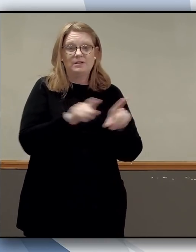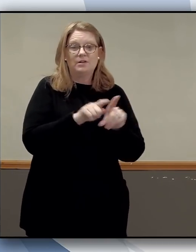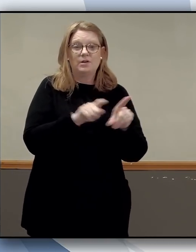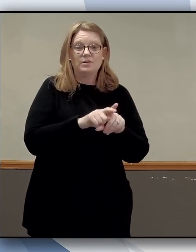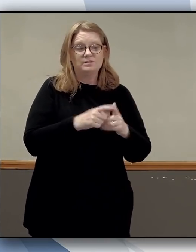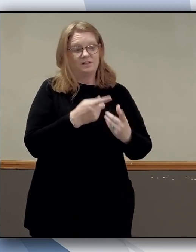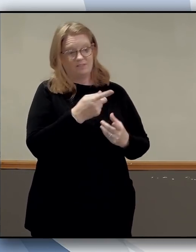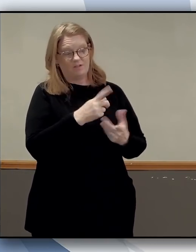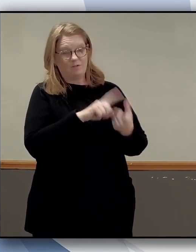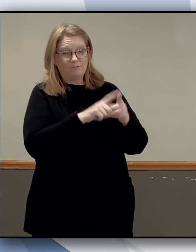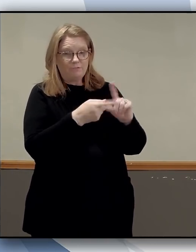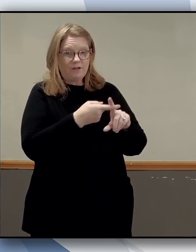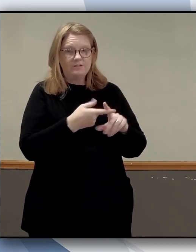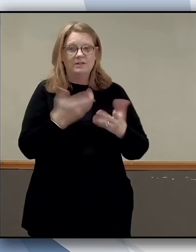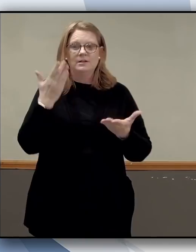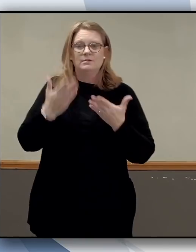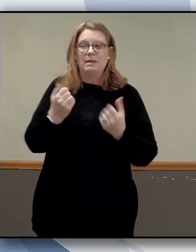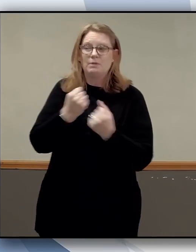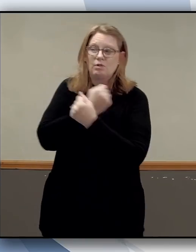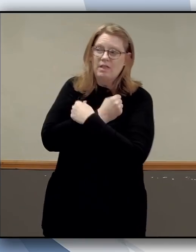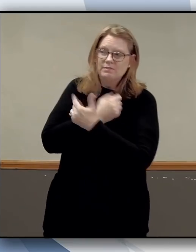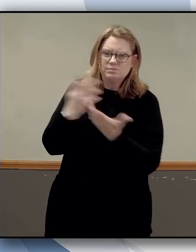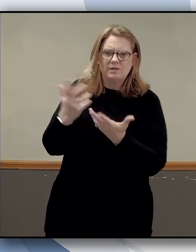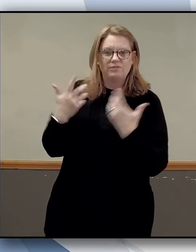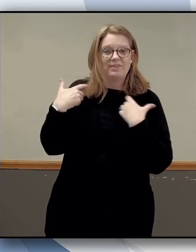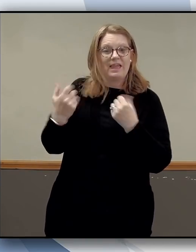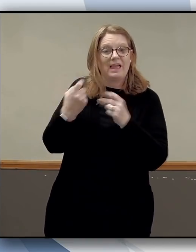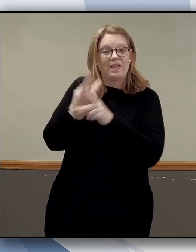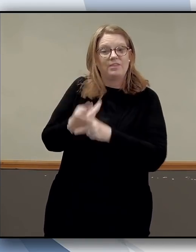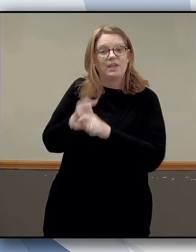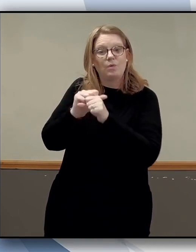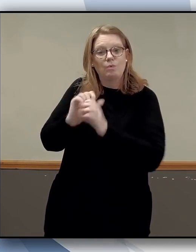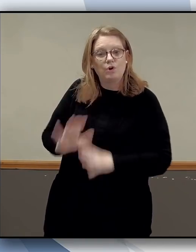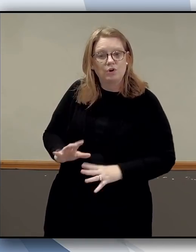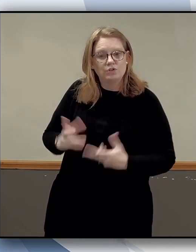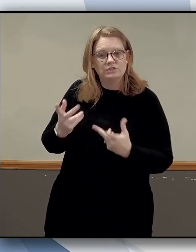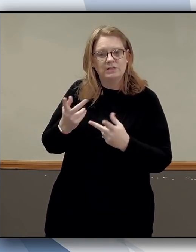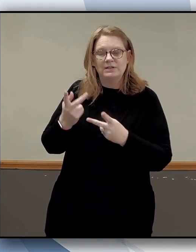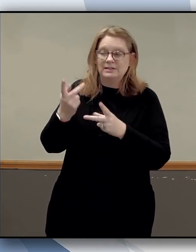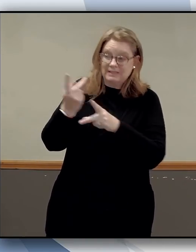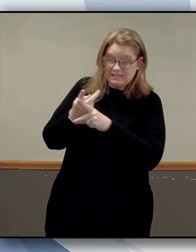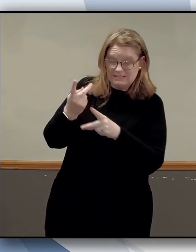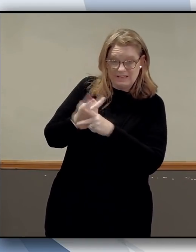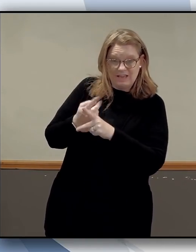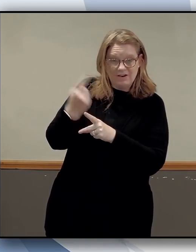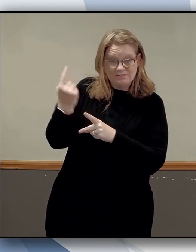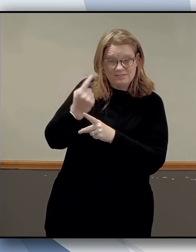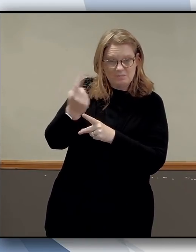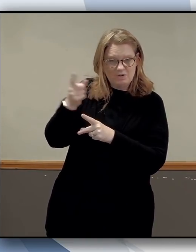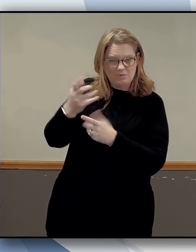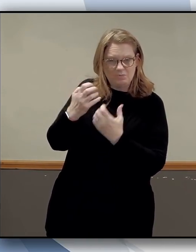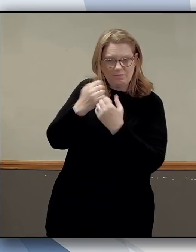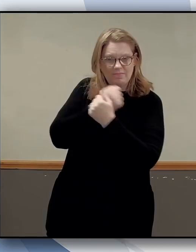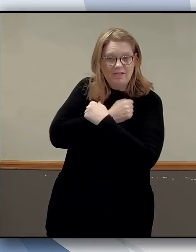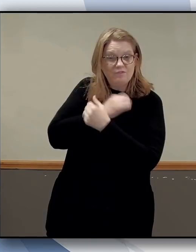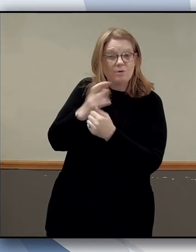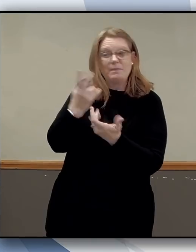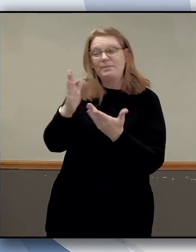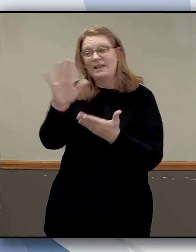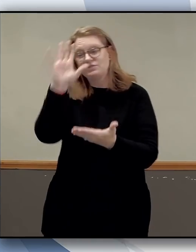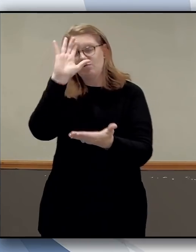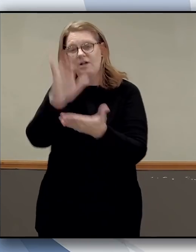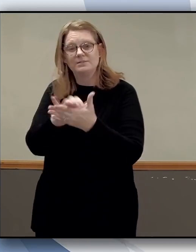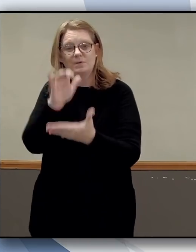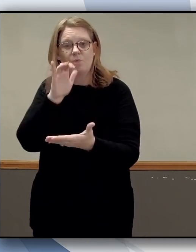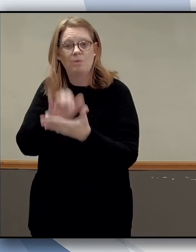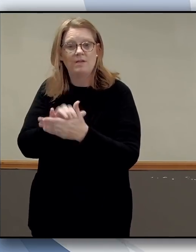friend. Maybe your love is for the healthcare workers that took care of one of your loved ones, or maybe you're married to one of those